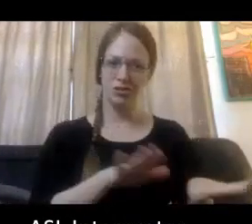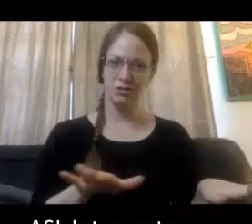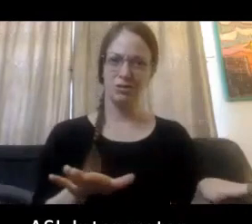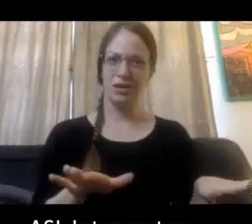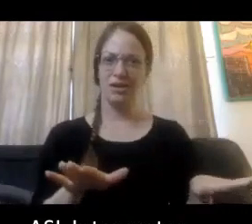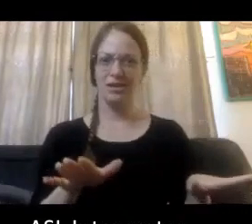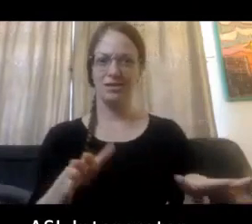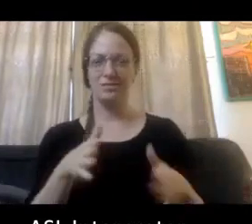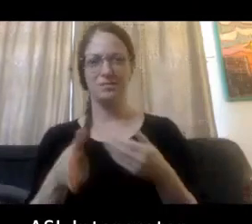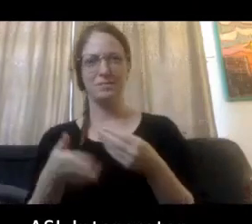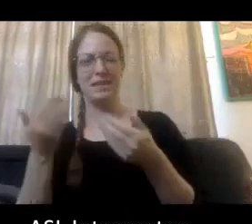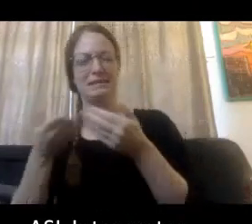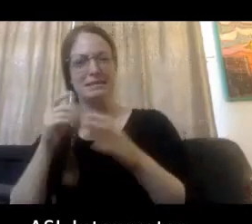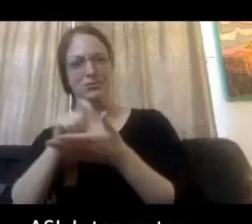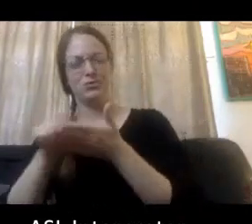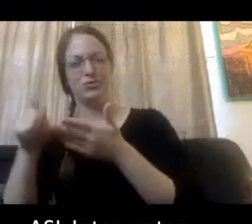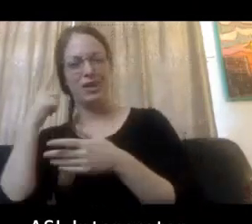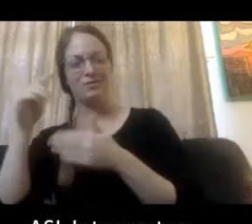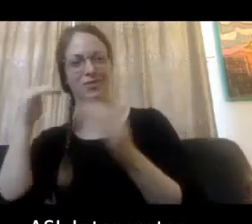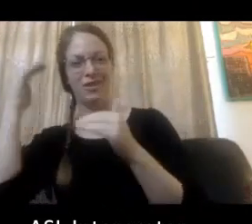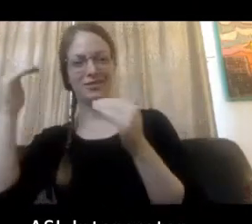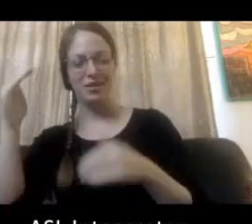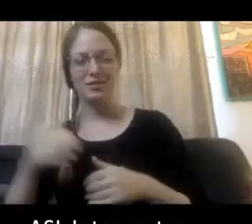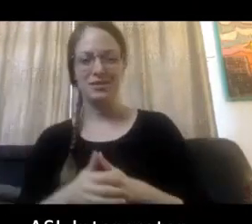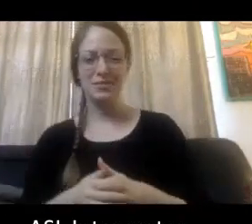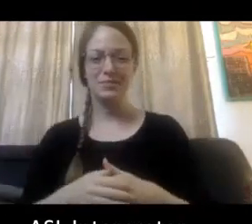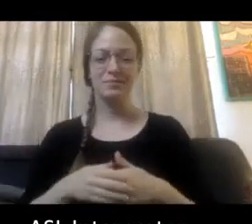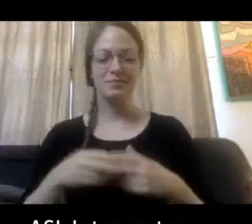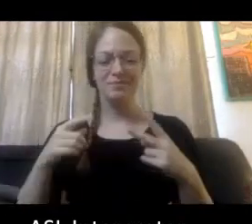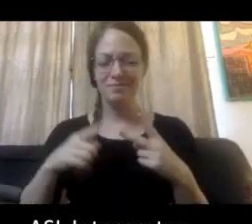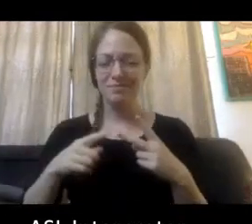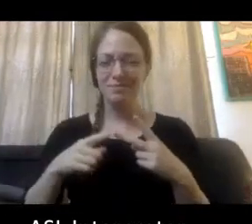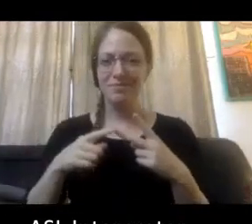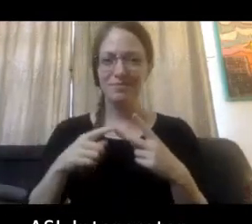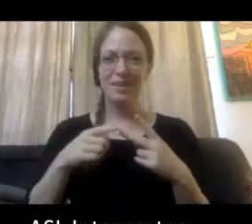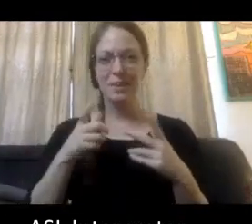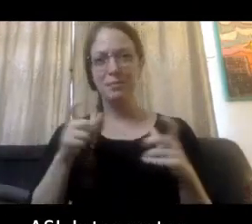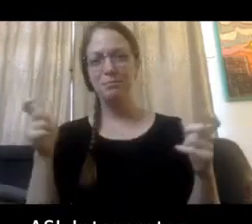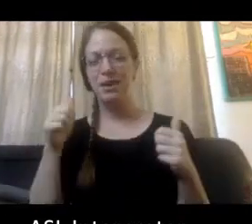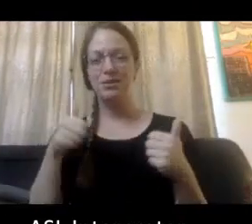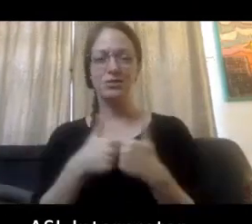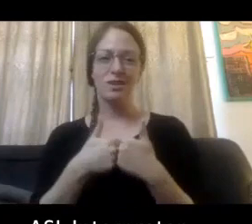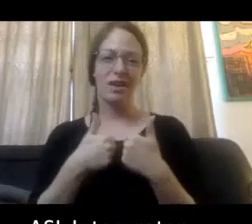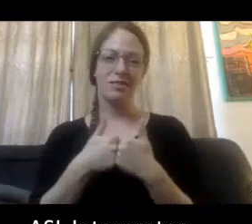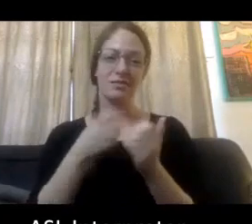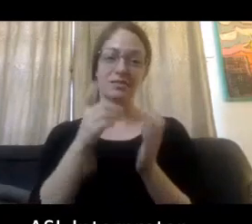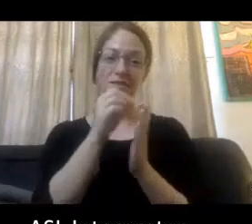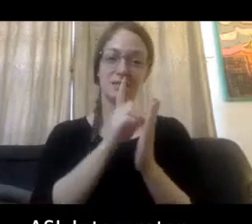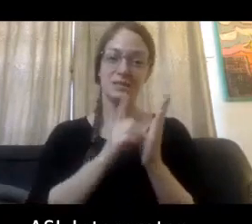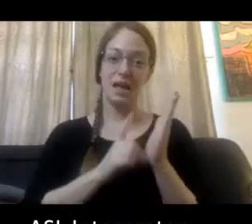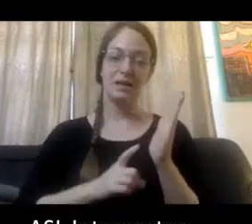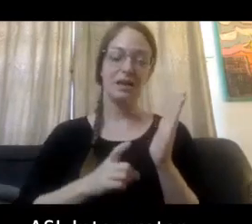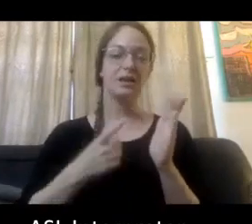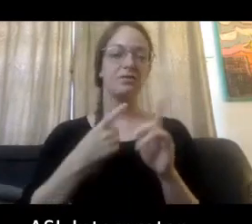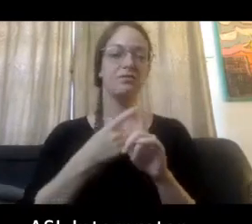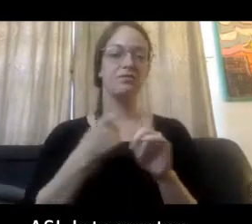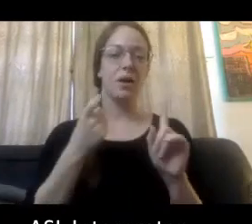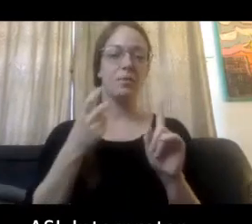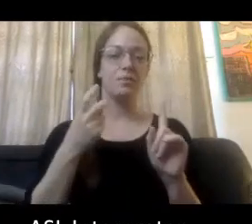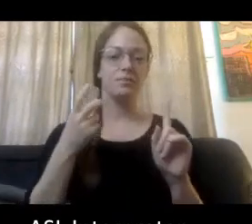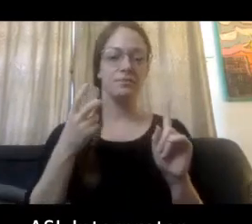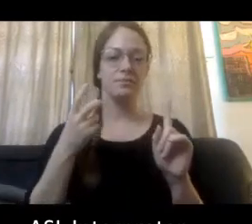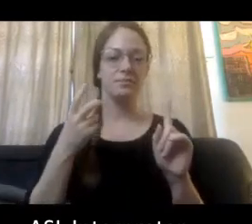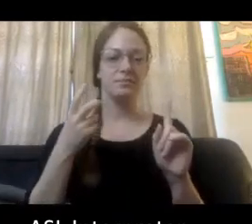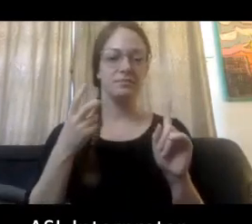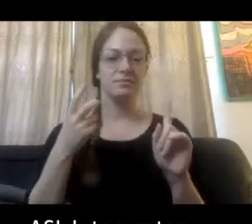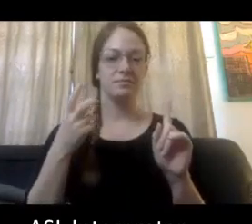So that was the sort of small challenge. The bigger challenge we faced was designing a game from the hearing perspective. Obviously, there was quite a lot